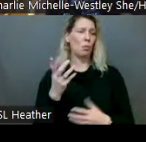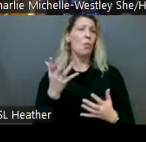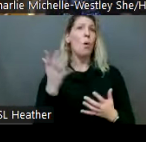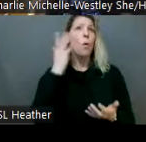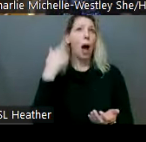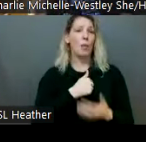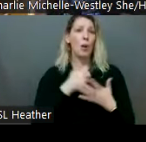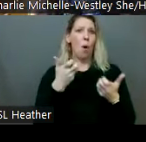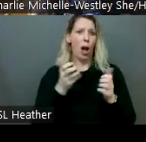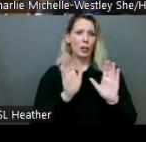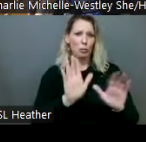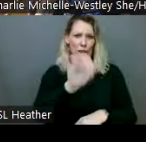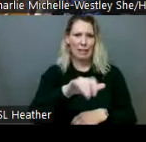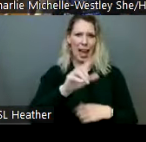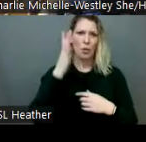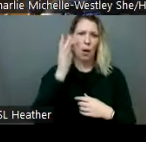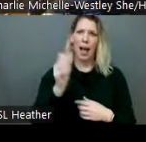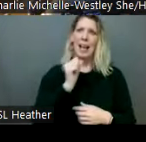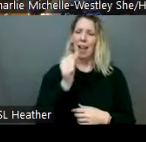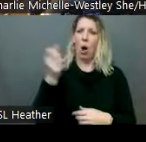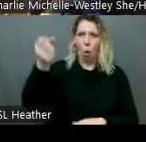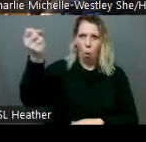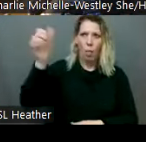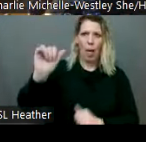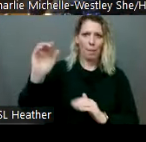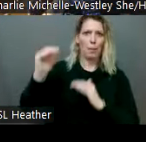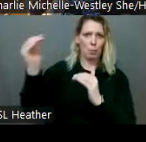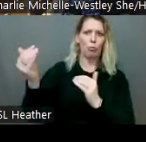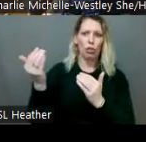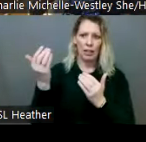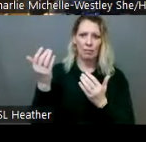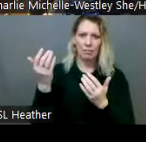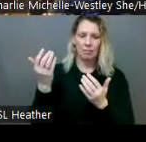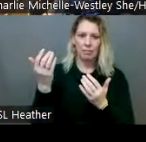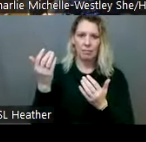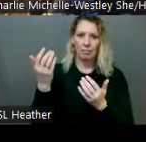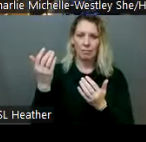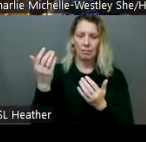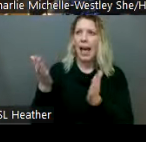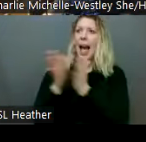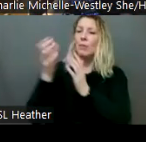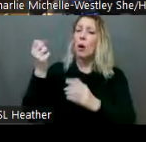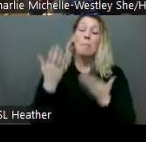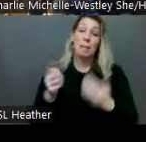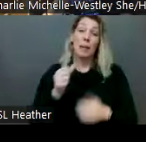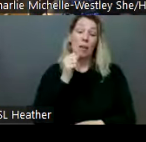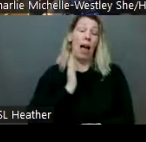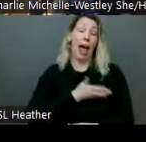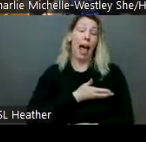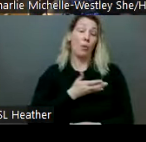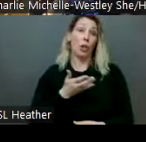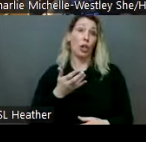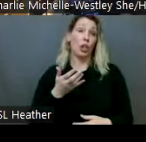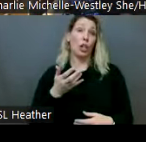Why do we want to push that one? Why can't we just hold that promotion, ask that promotion be held? I know it may not be our jurisdiction, but that's